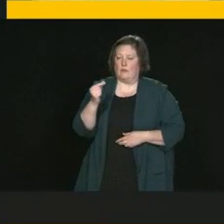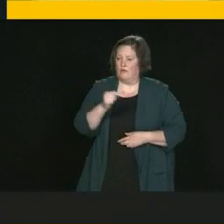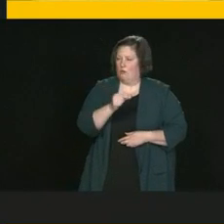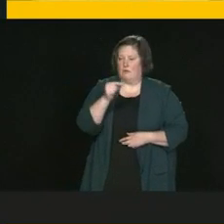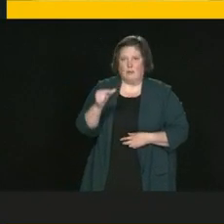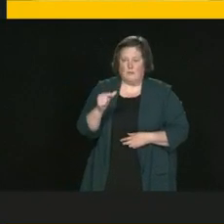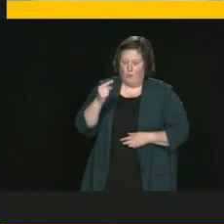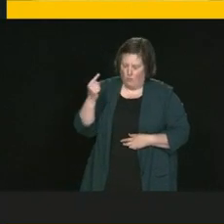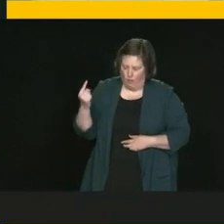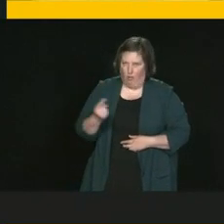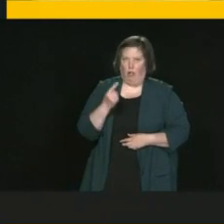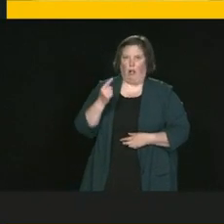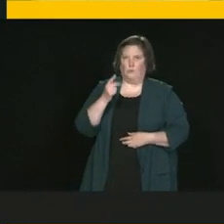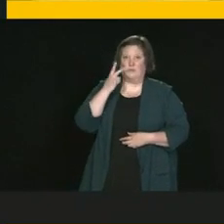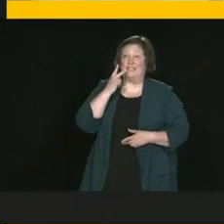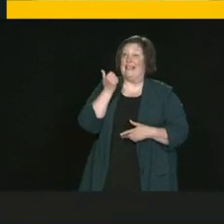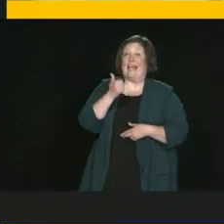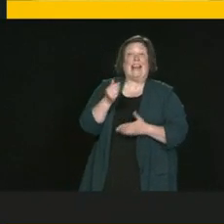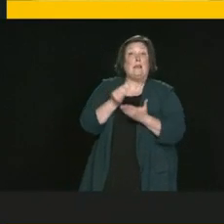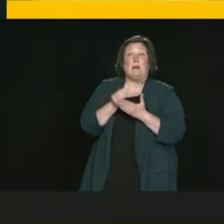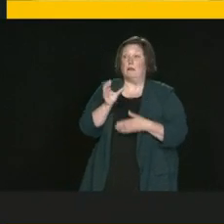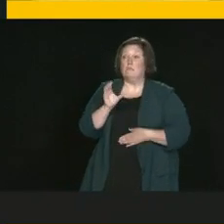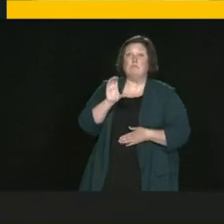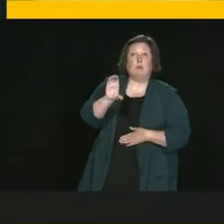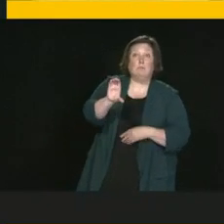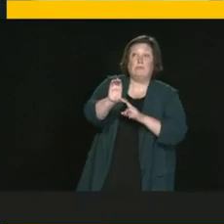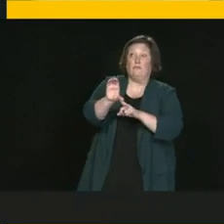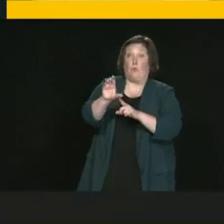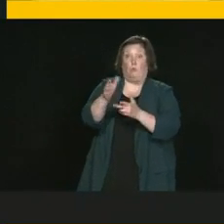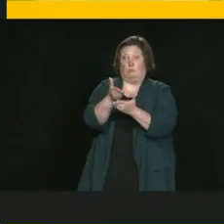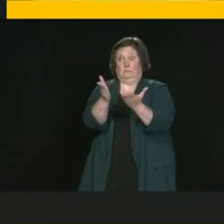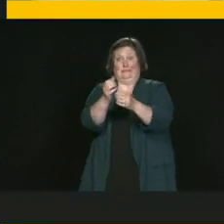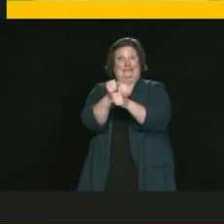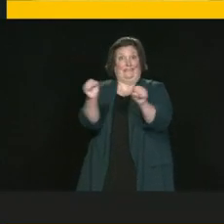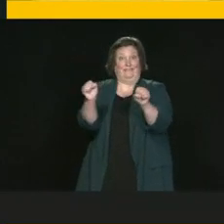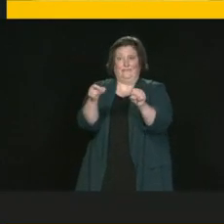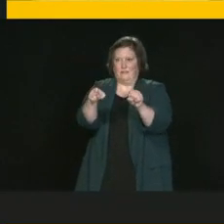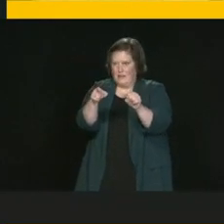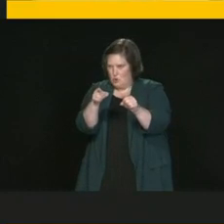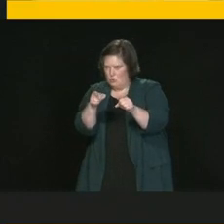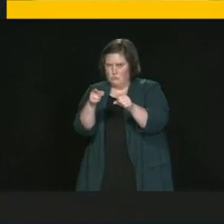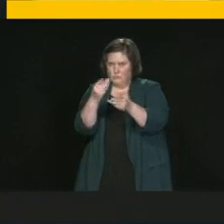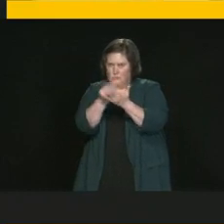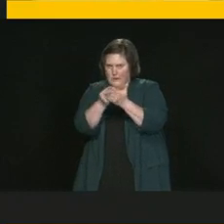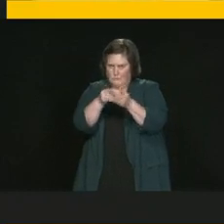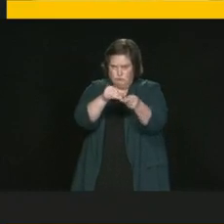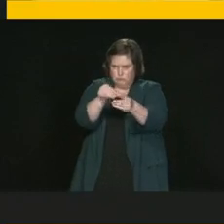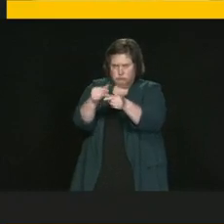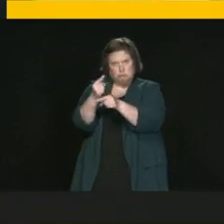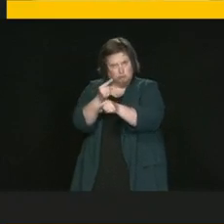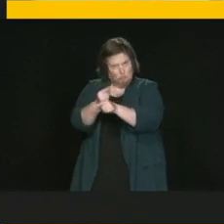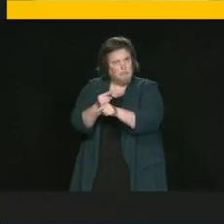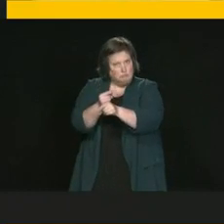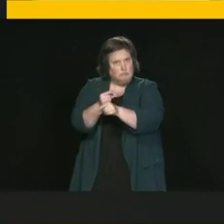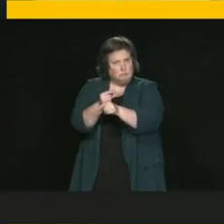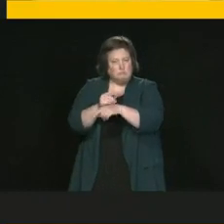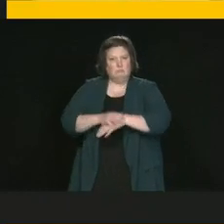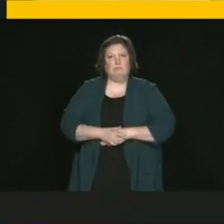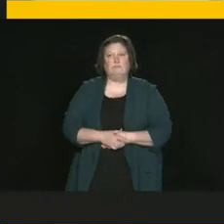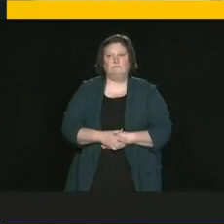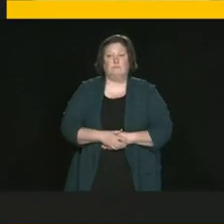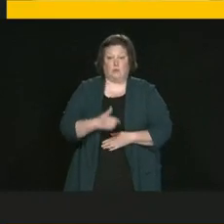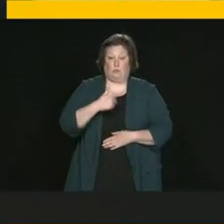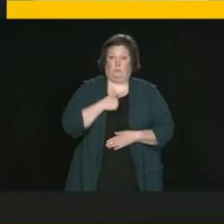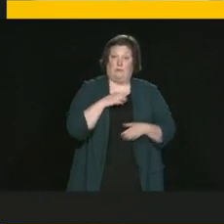make sure that money invested in keeping Canadians safe is spent exactly the right way. We took office at a